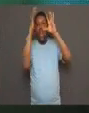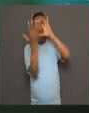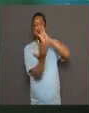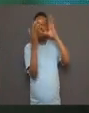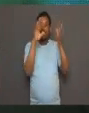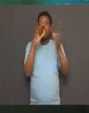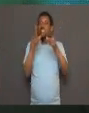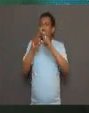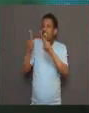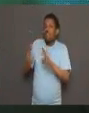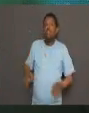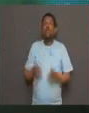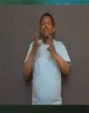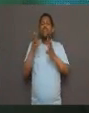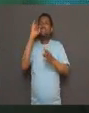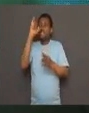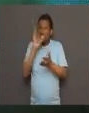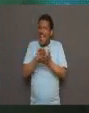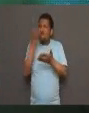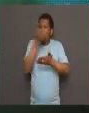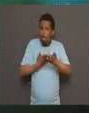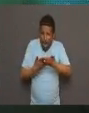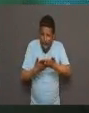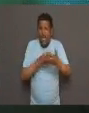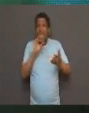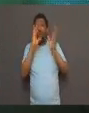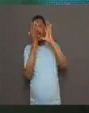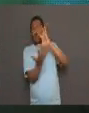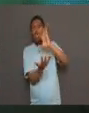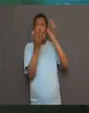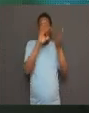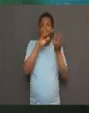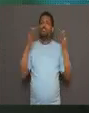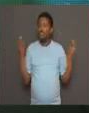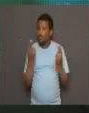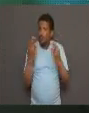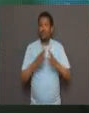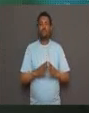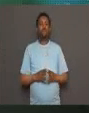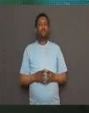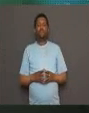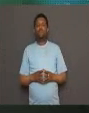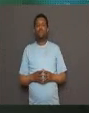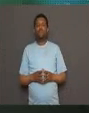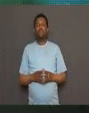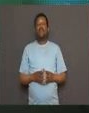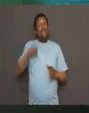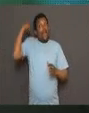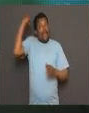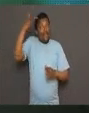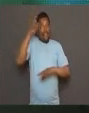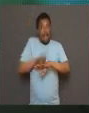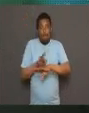of globes and the different ways that maps and globes are used.